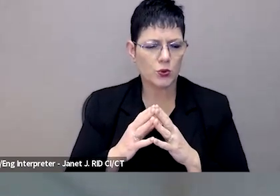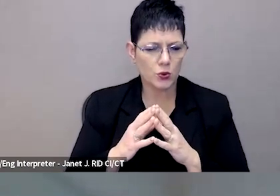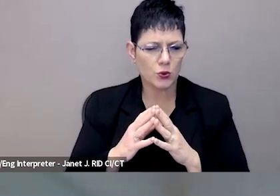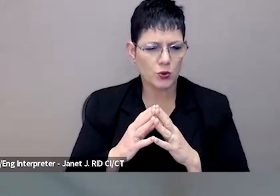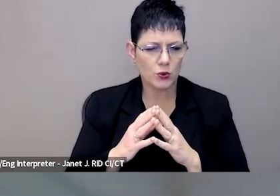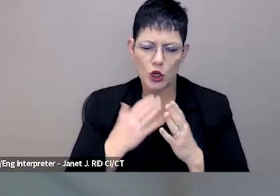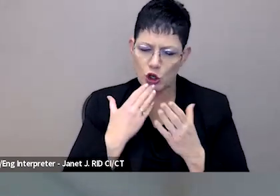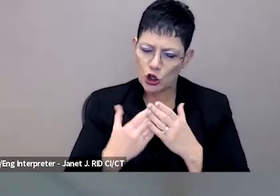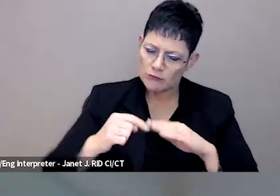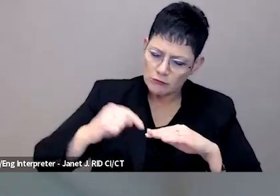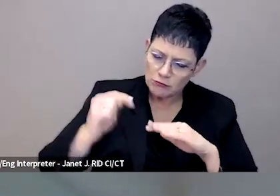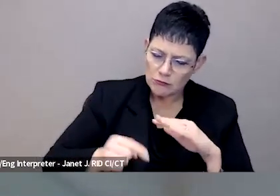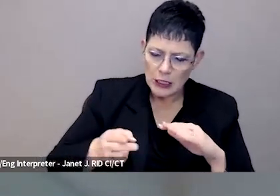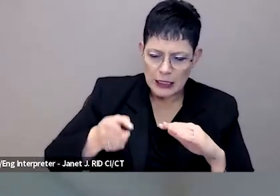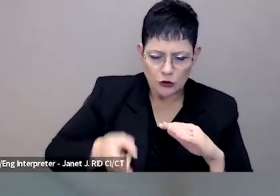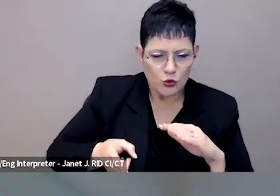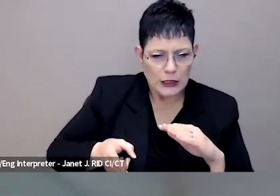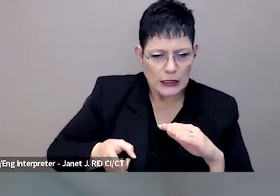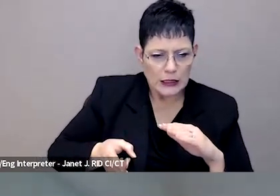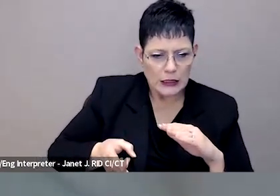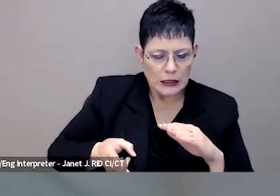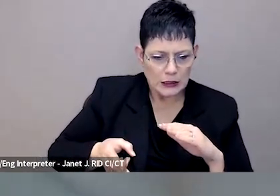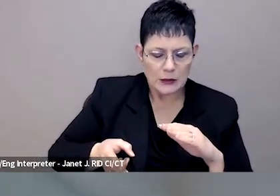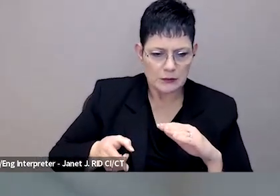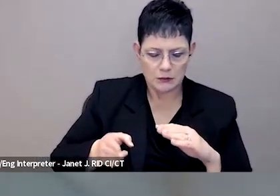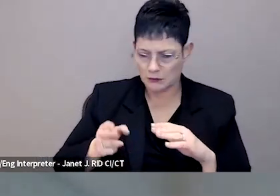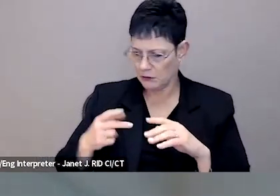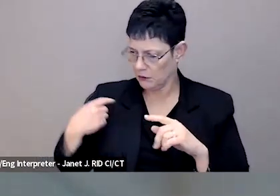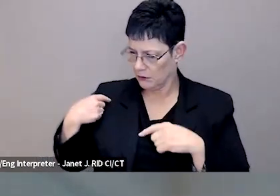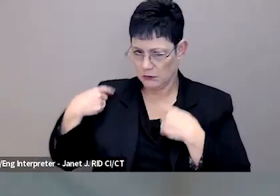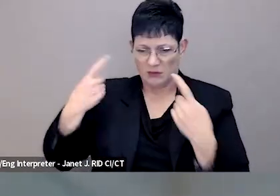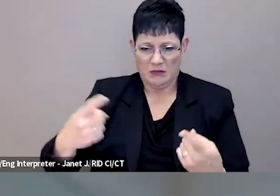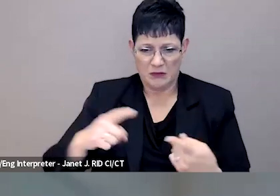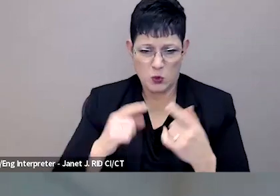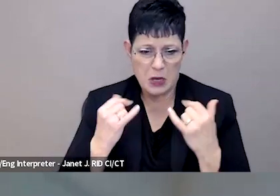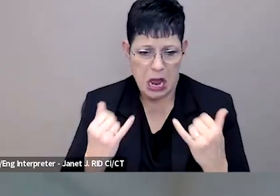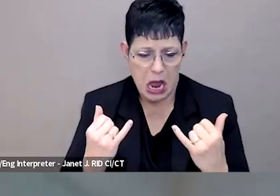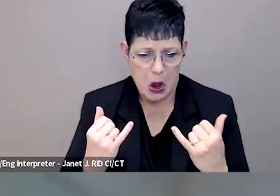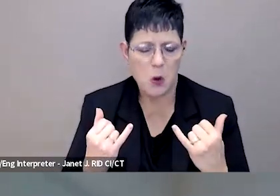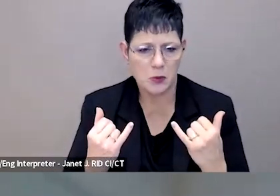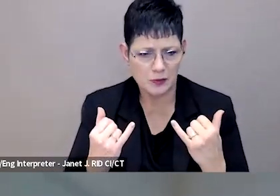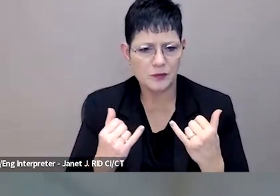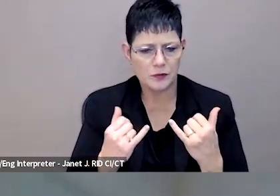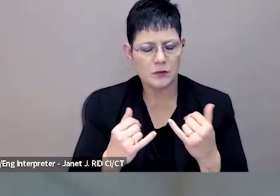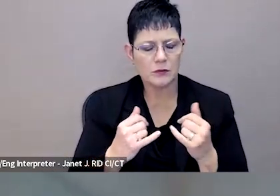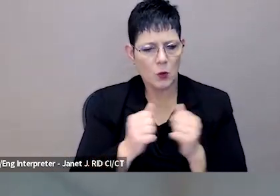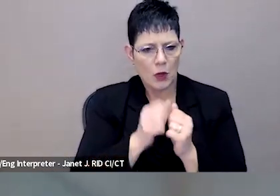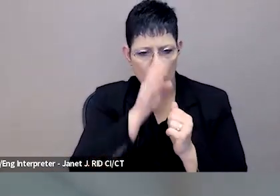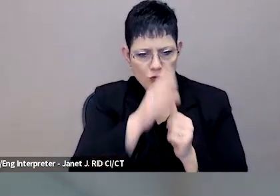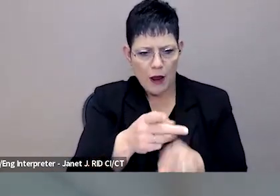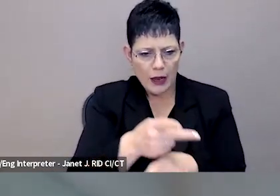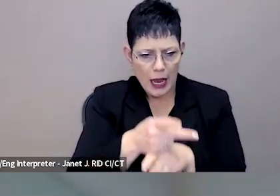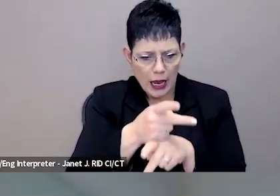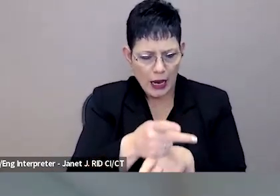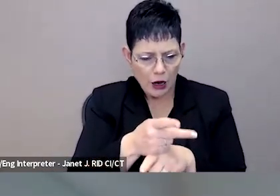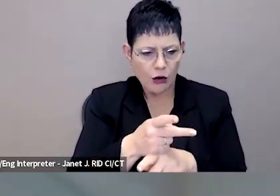historical context and the current interconnected federal and state context in which direct care jobs are